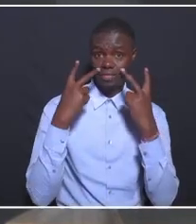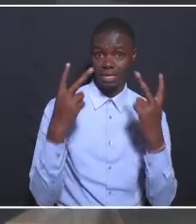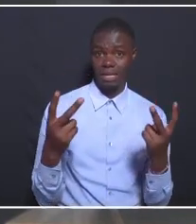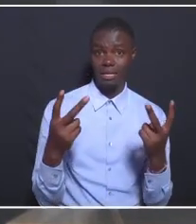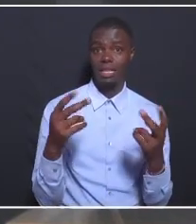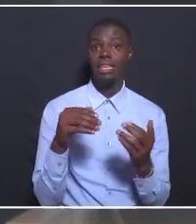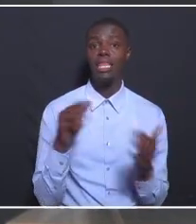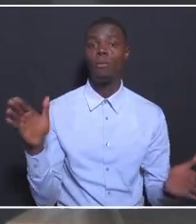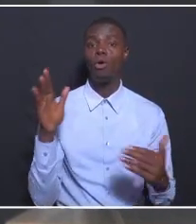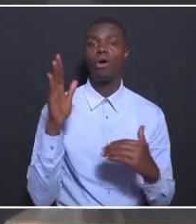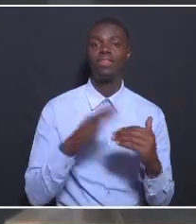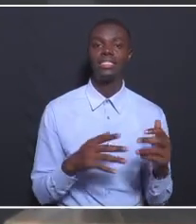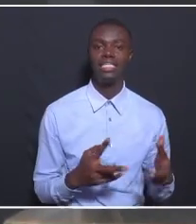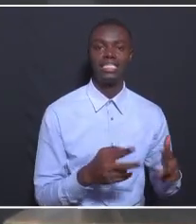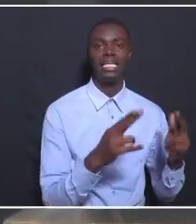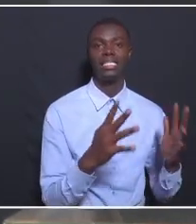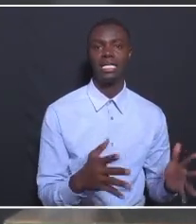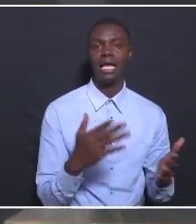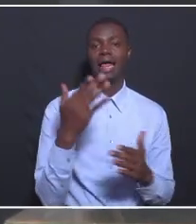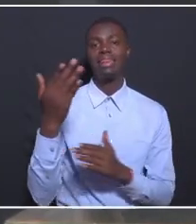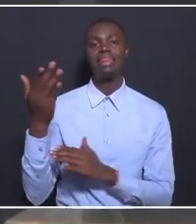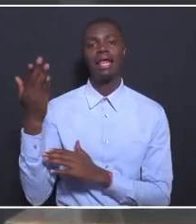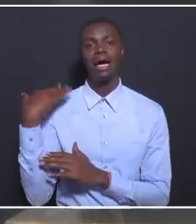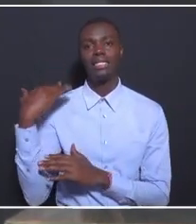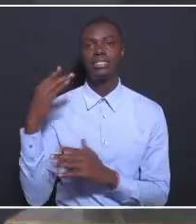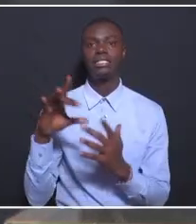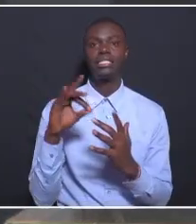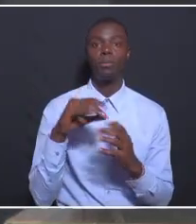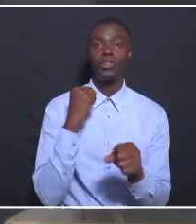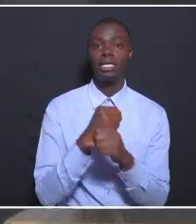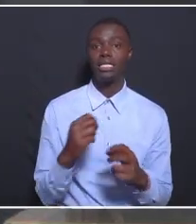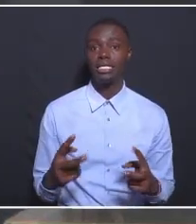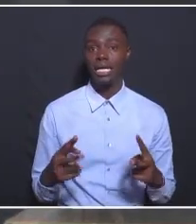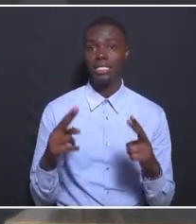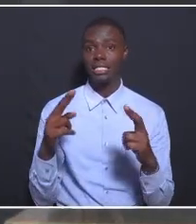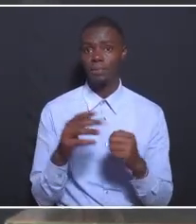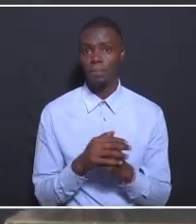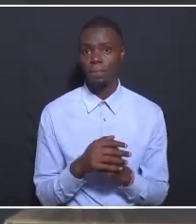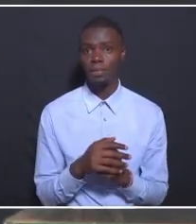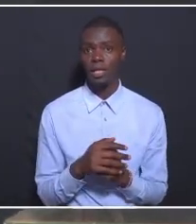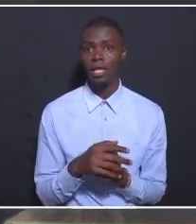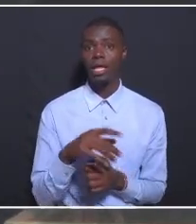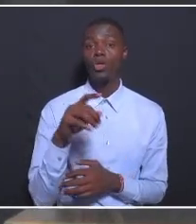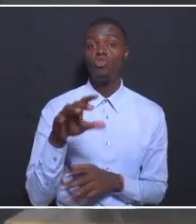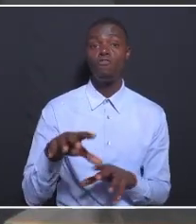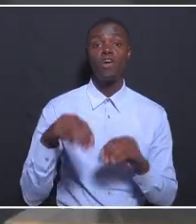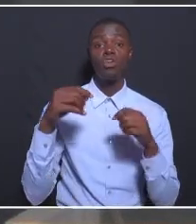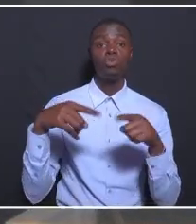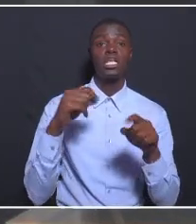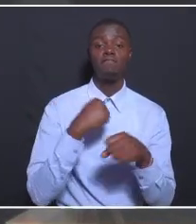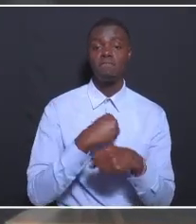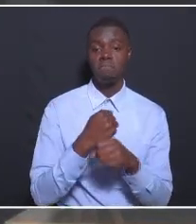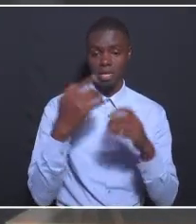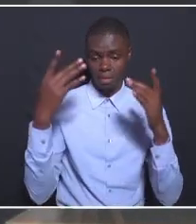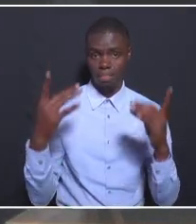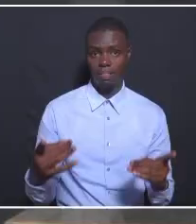than just editors, and that's something that being an editor really does to you. you find yourself making